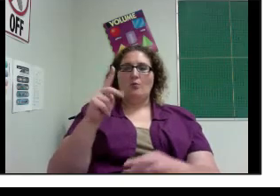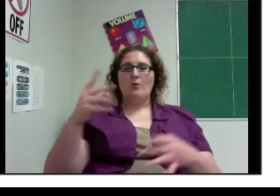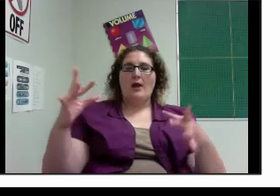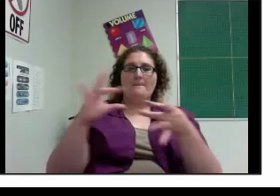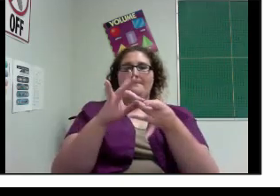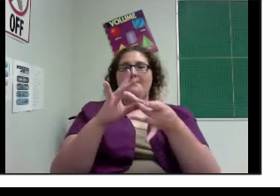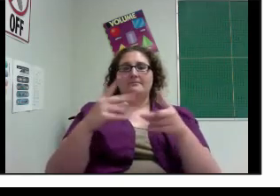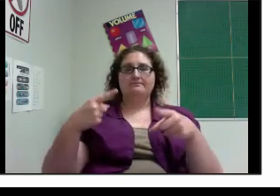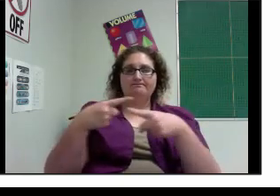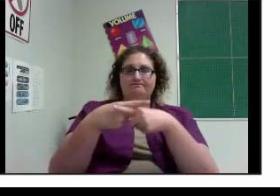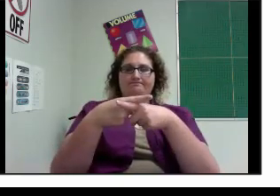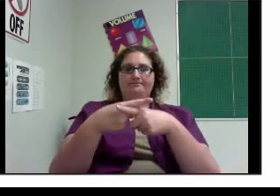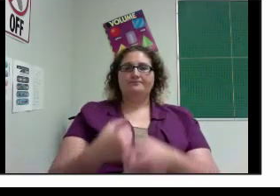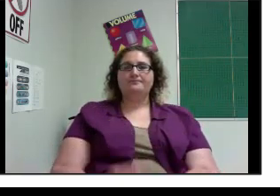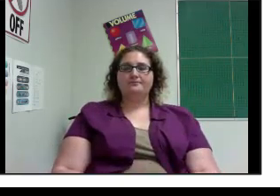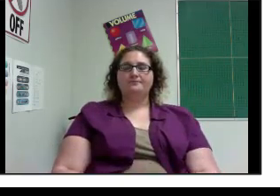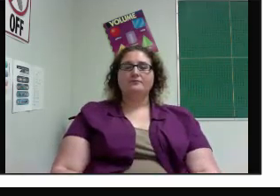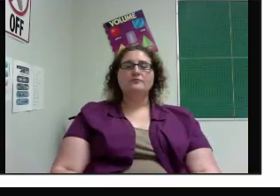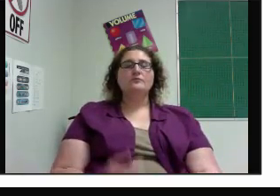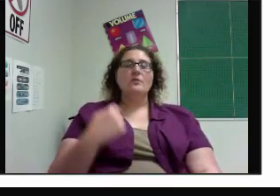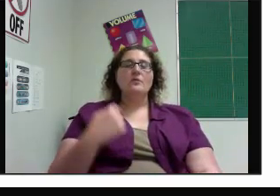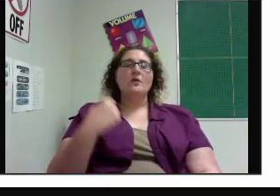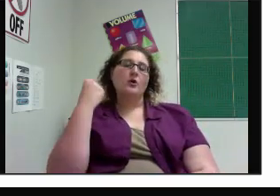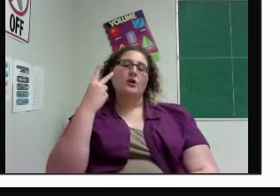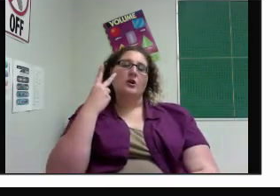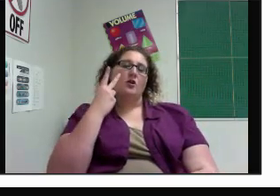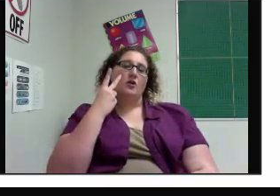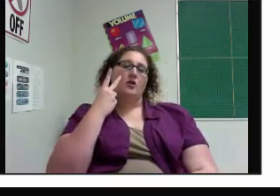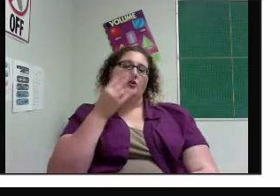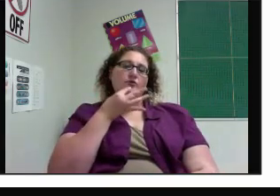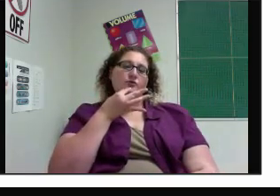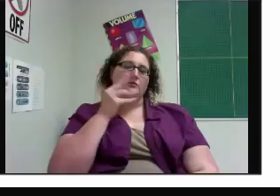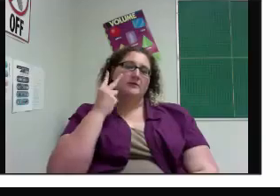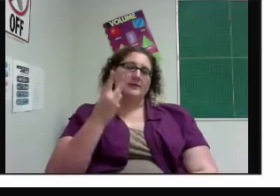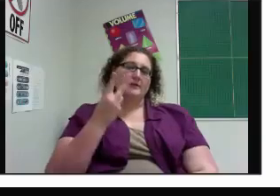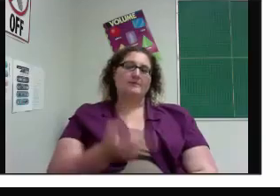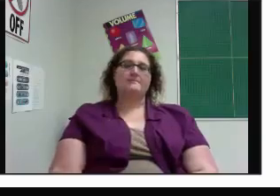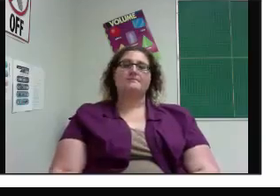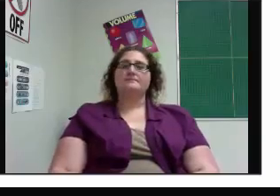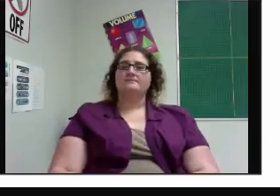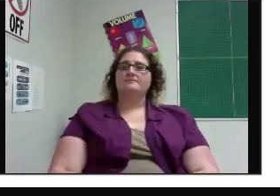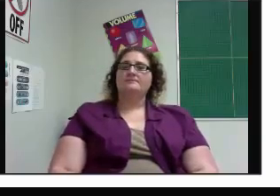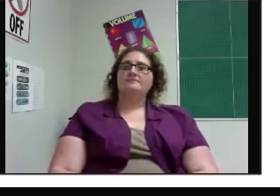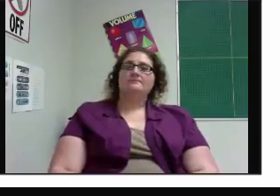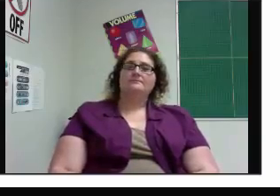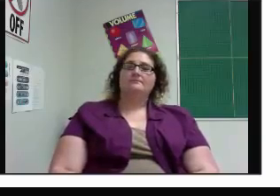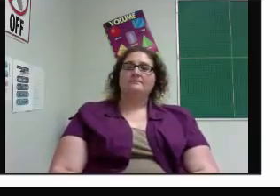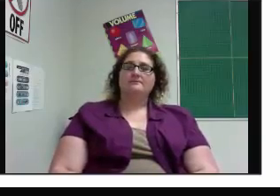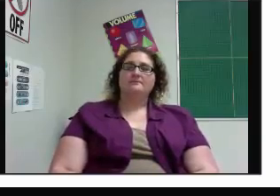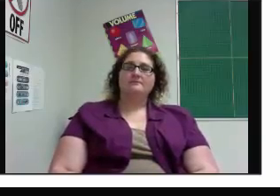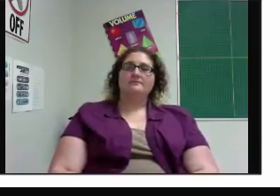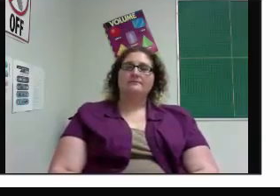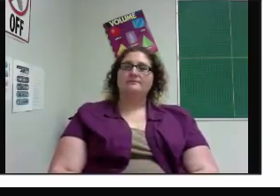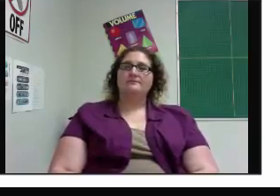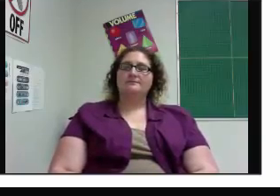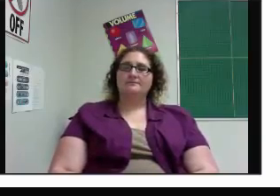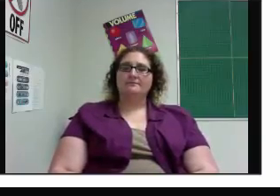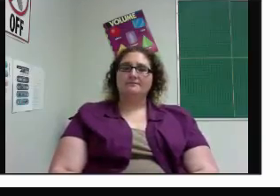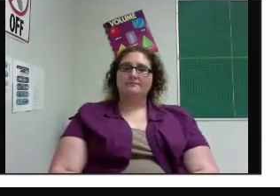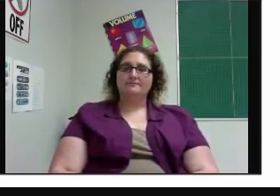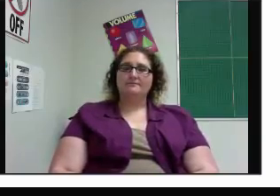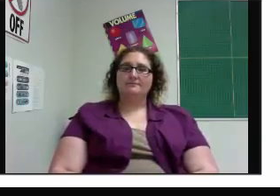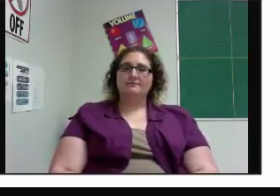Okay, it says if 2 distinct lines intersect, so we're looking at the intersections, then they intersect in exactly 1